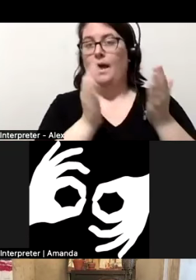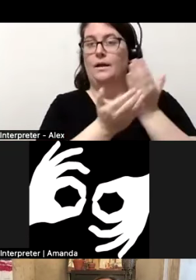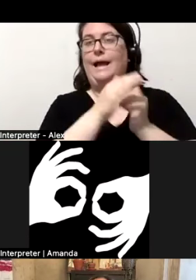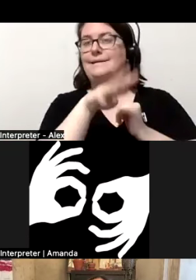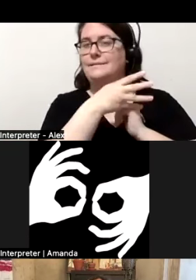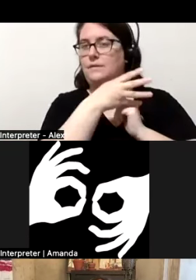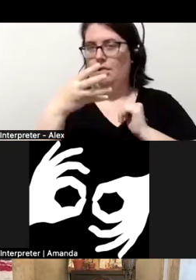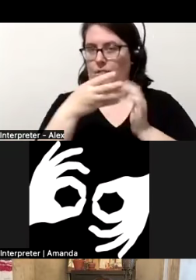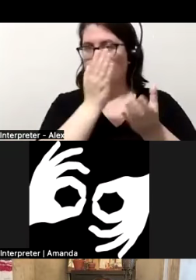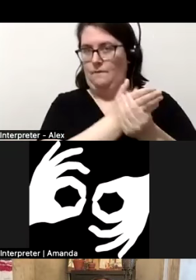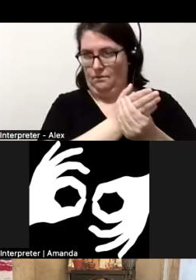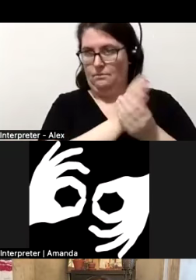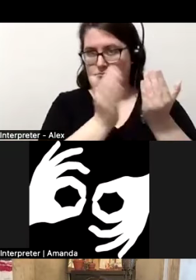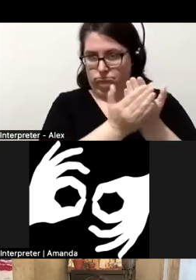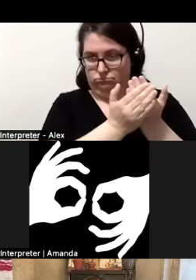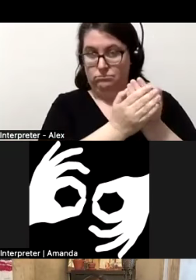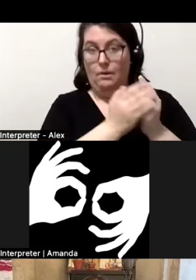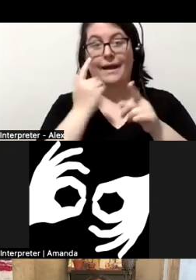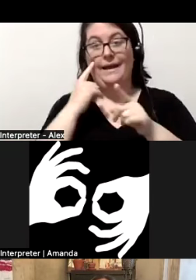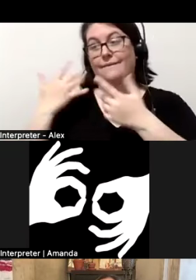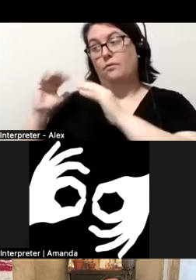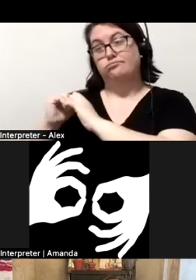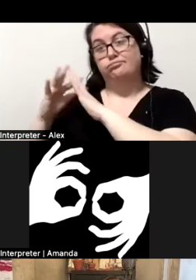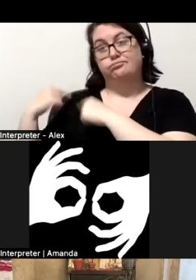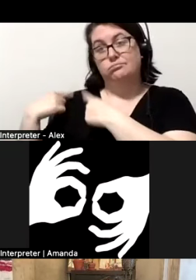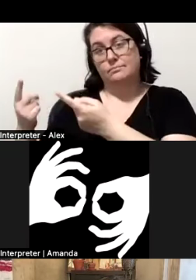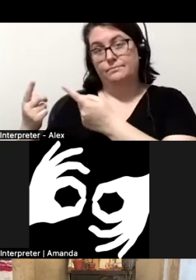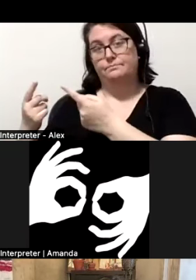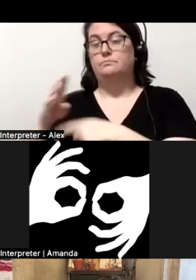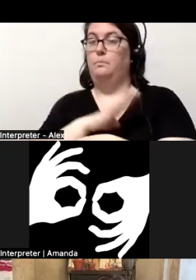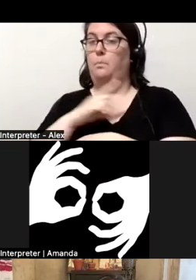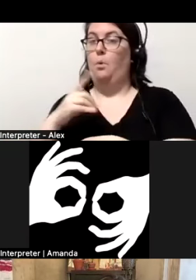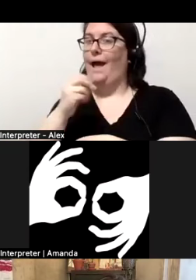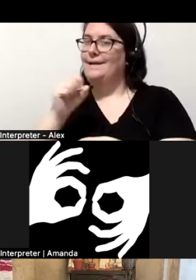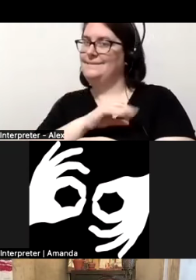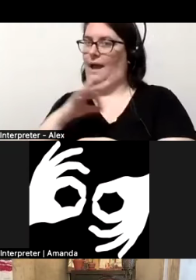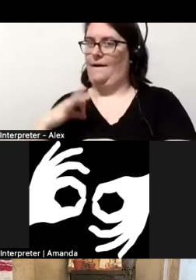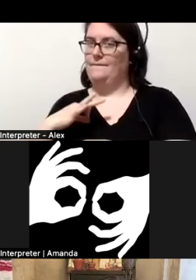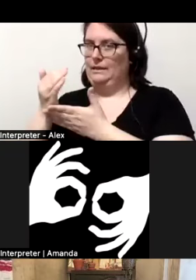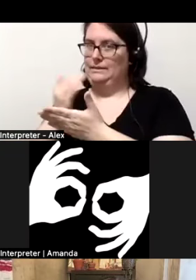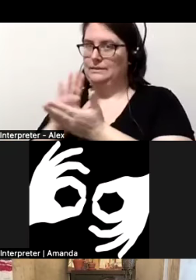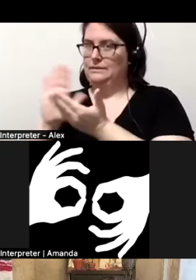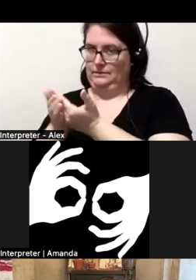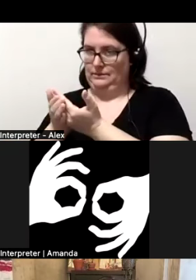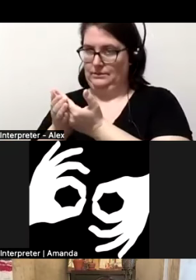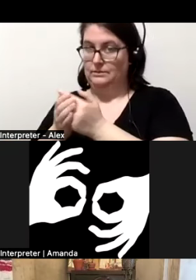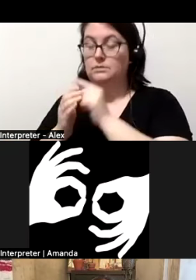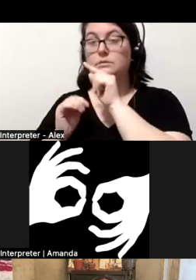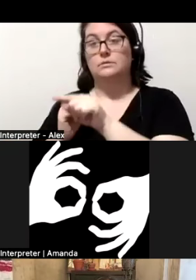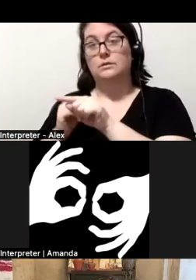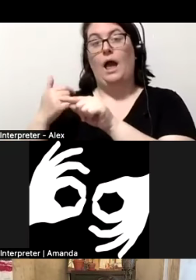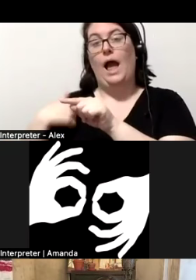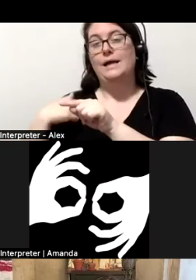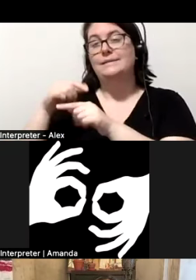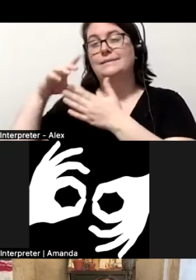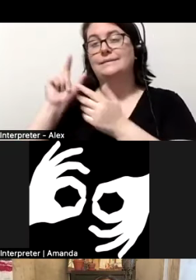file. And then if you're applying as an established festival, it's a board and staff list form. The board and staff list form has tabs for